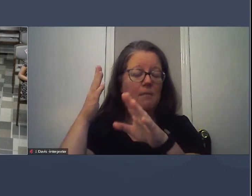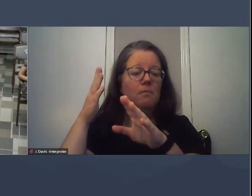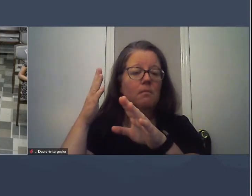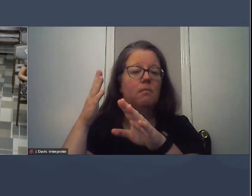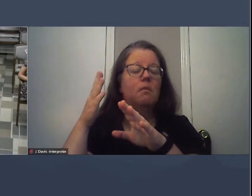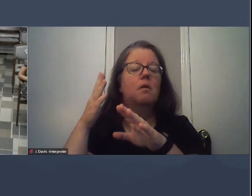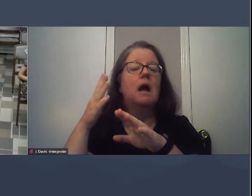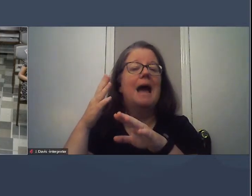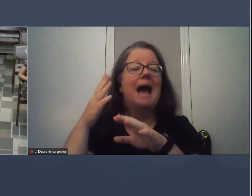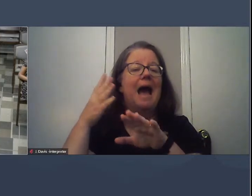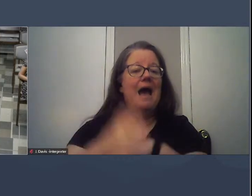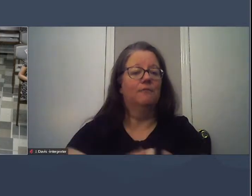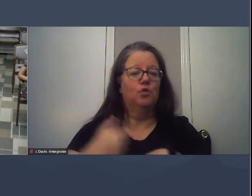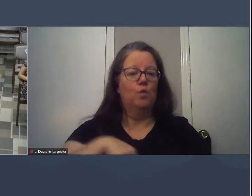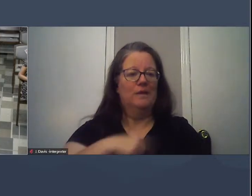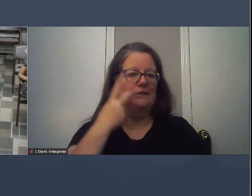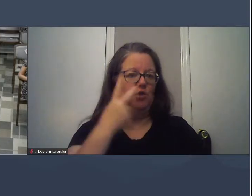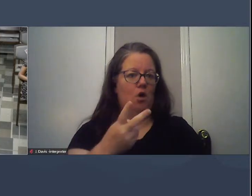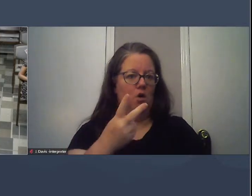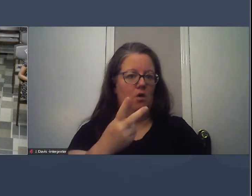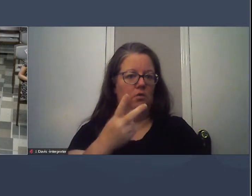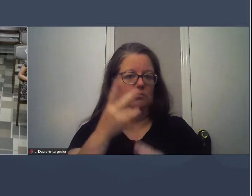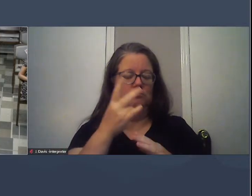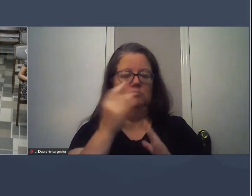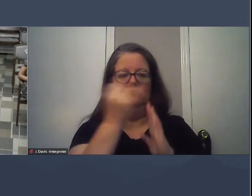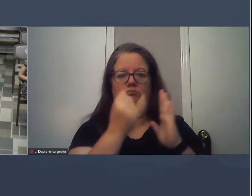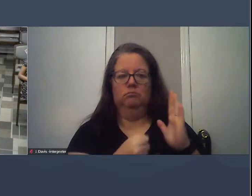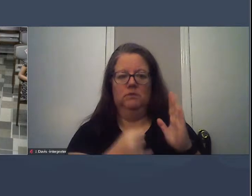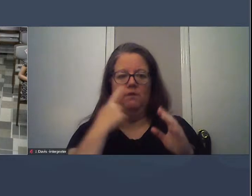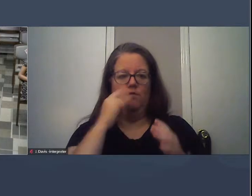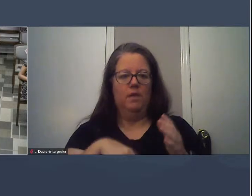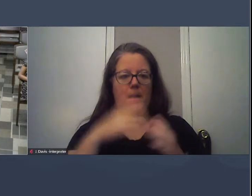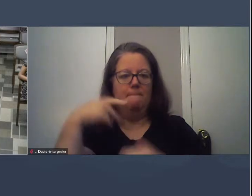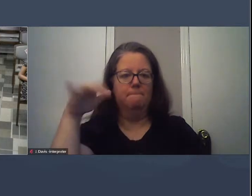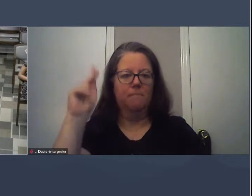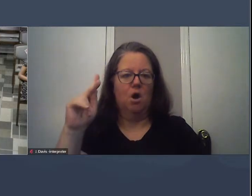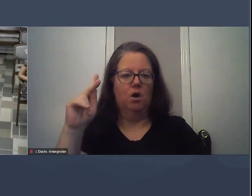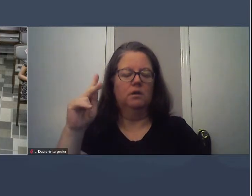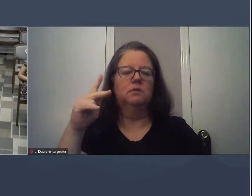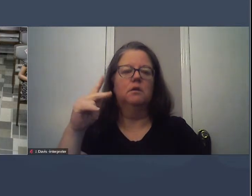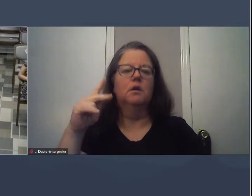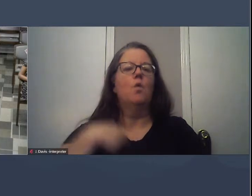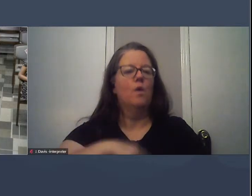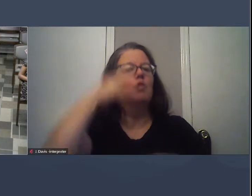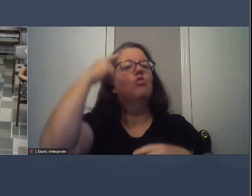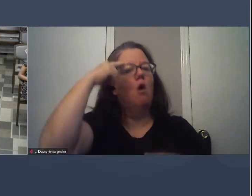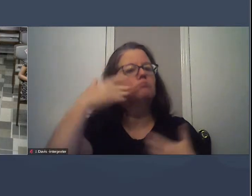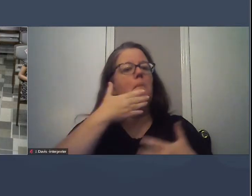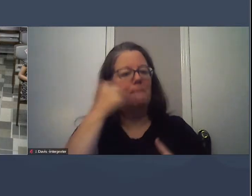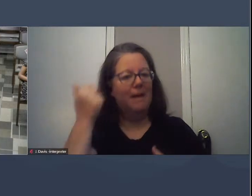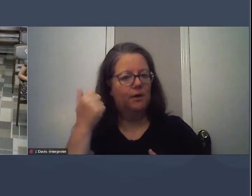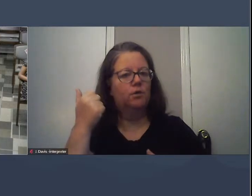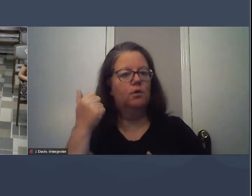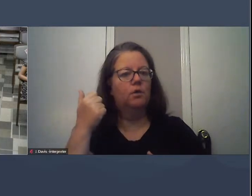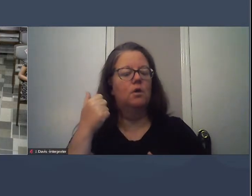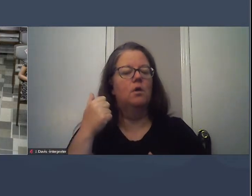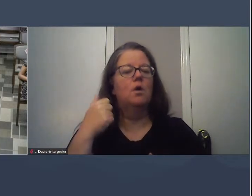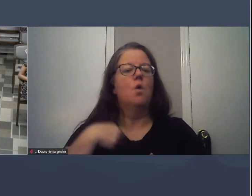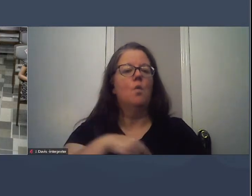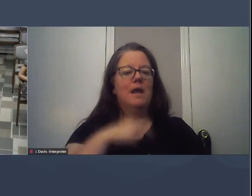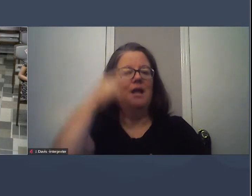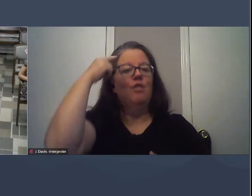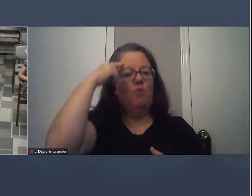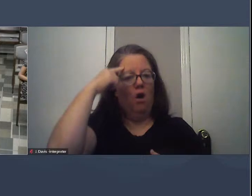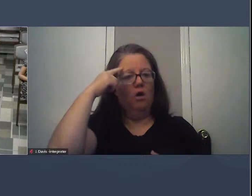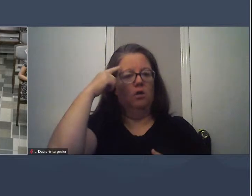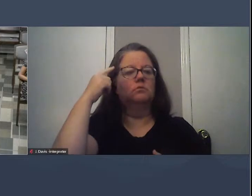to us post-mediation. Several of us said this is a much better product. We were glad that Memphis and Maine MRPP worked together to come